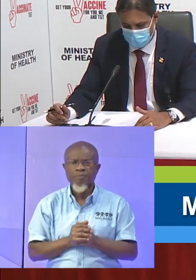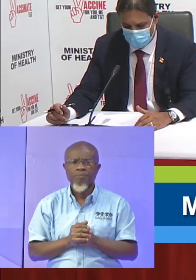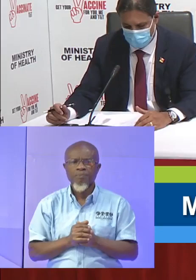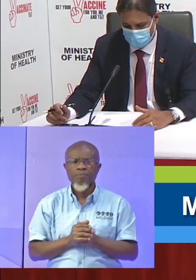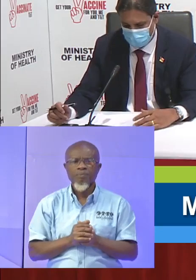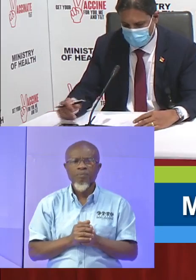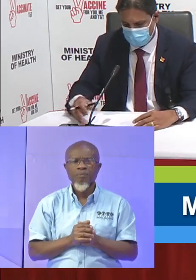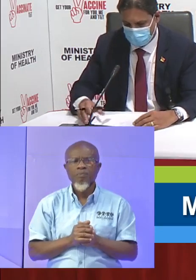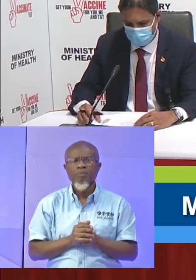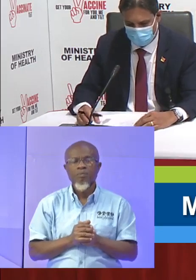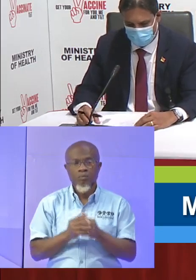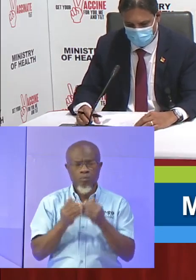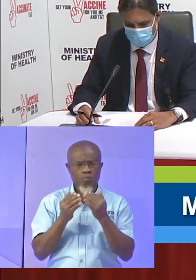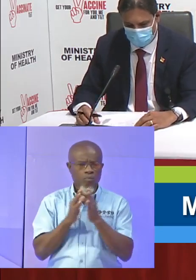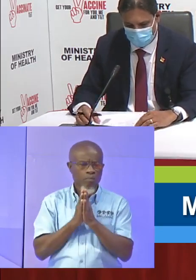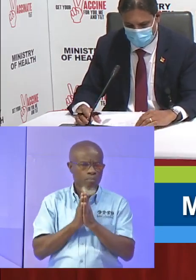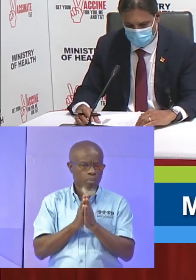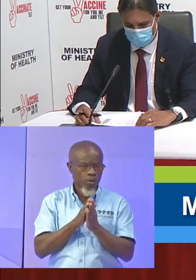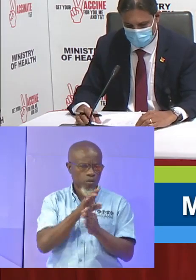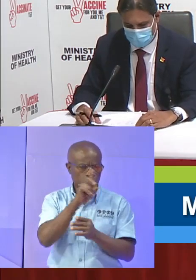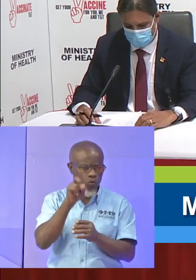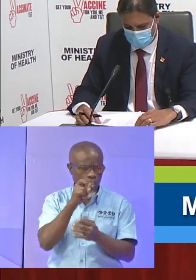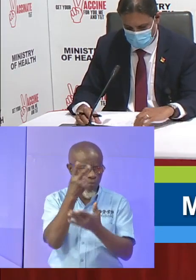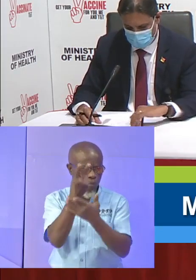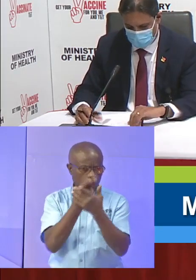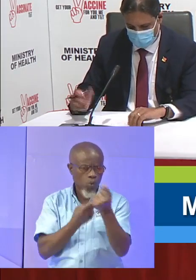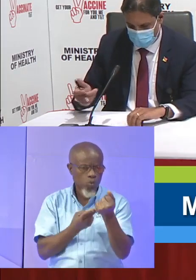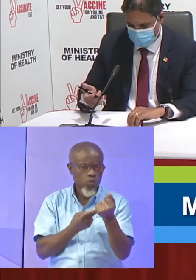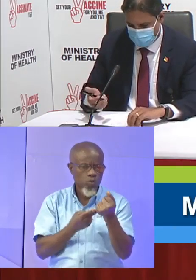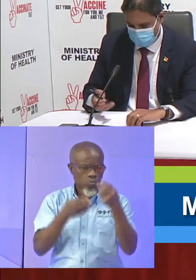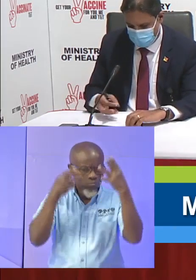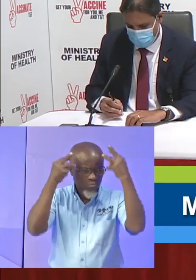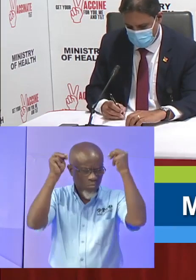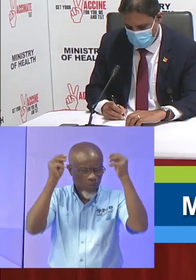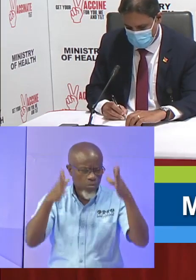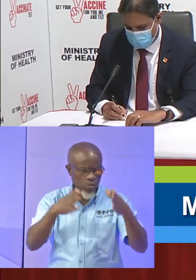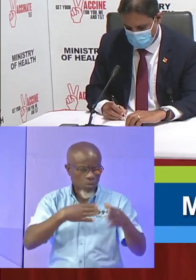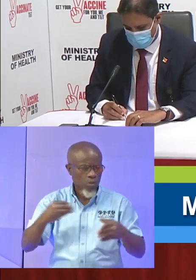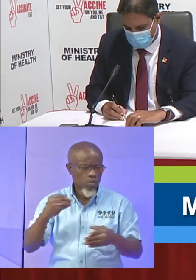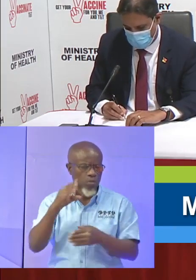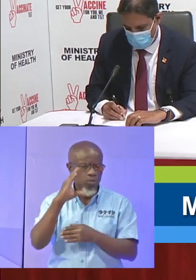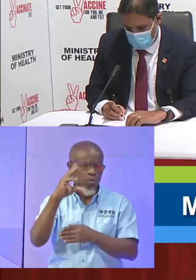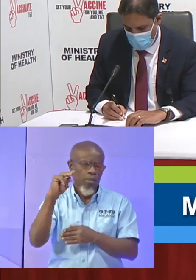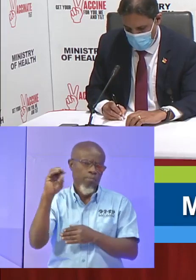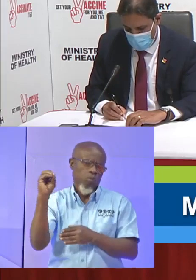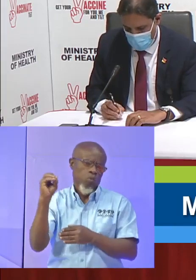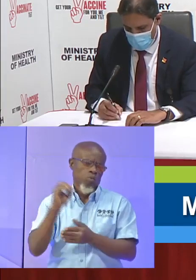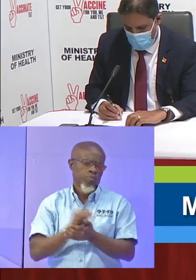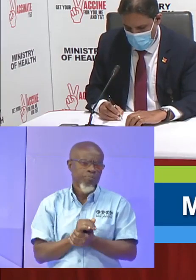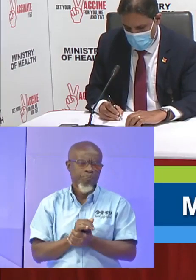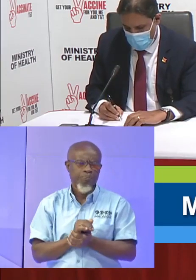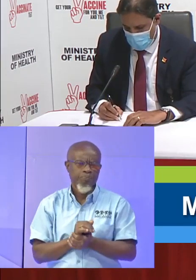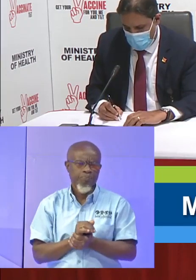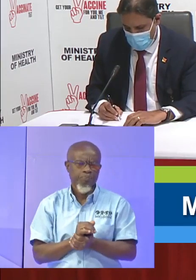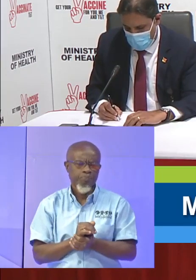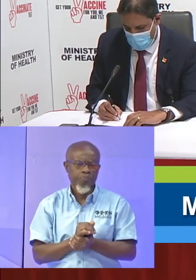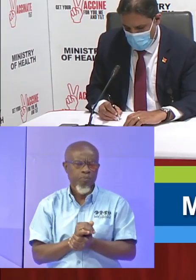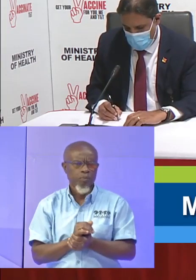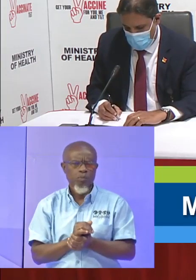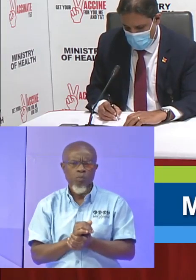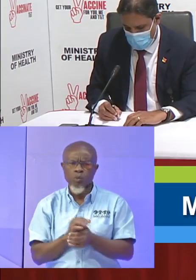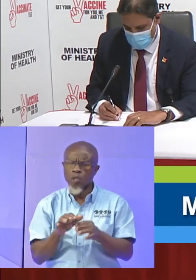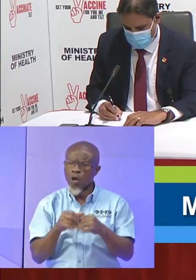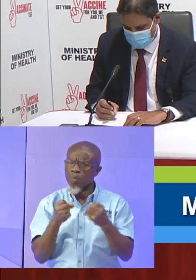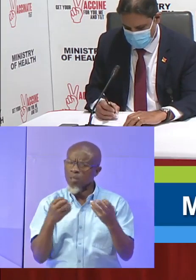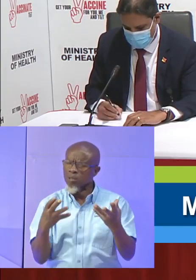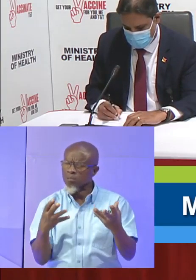Thanks, Al. This question is for both the Minister and the CMO, actually. Minister, how many more or how many doses